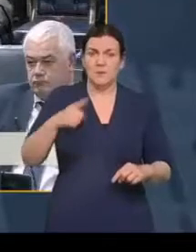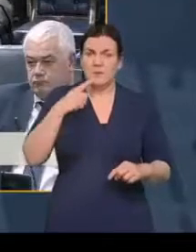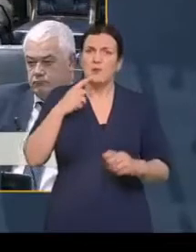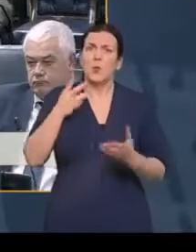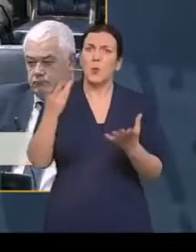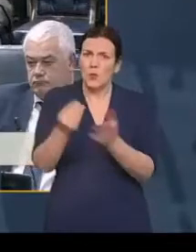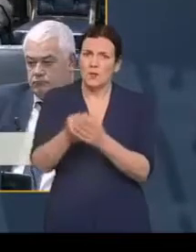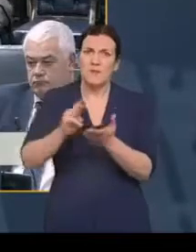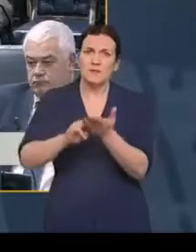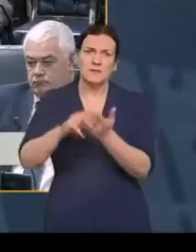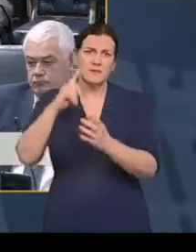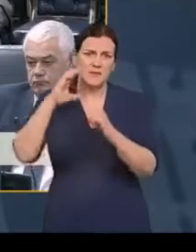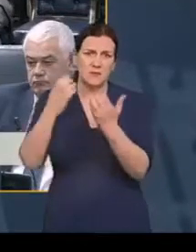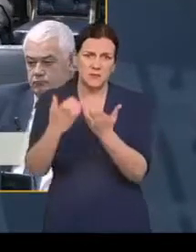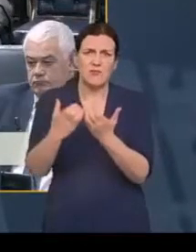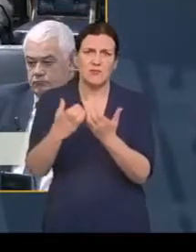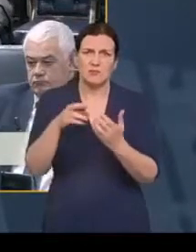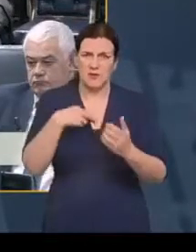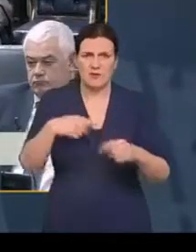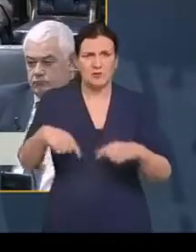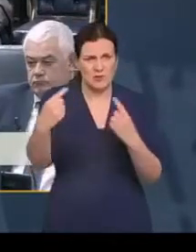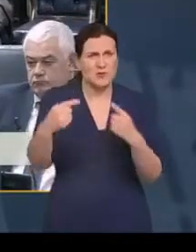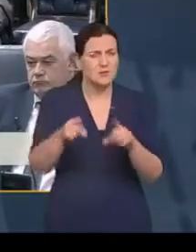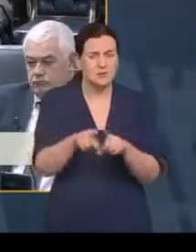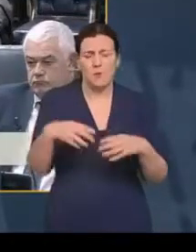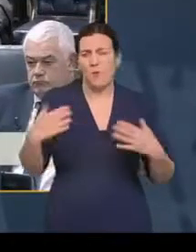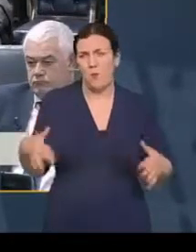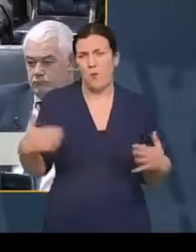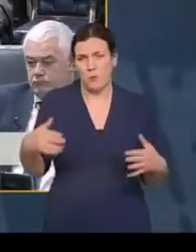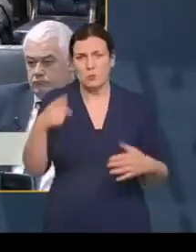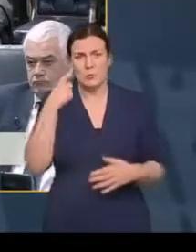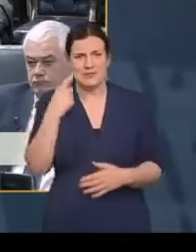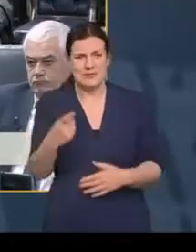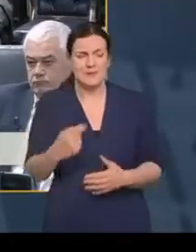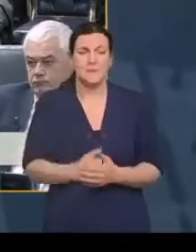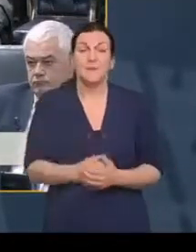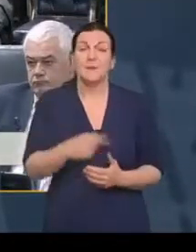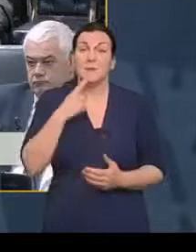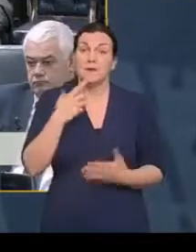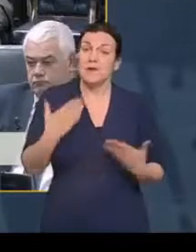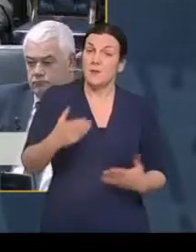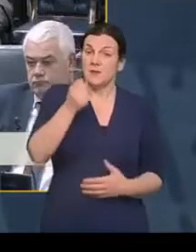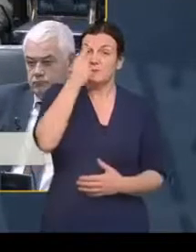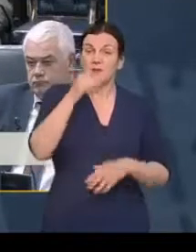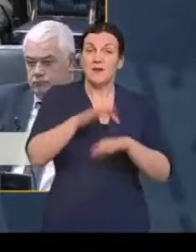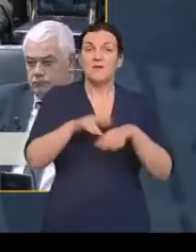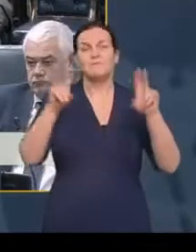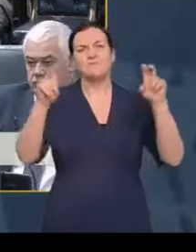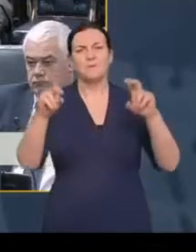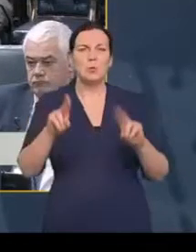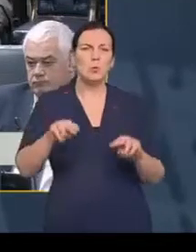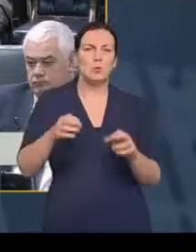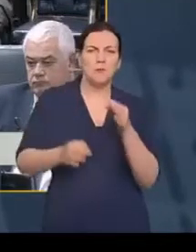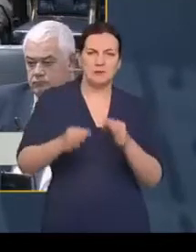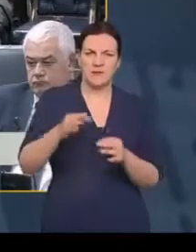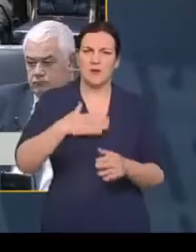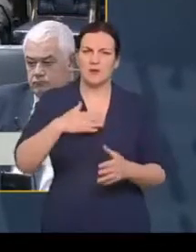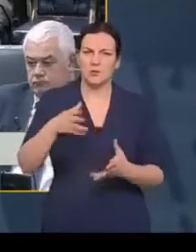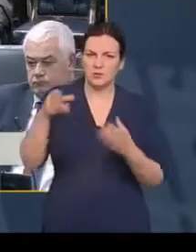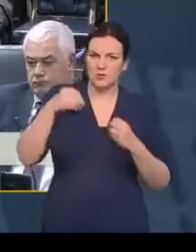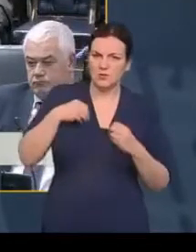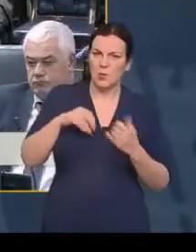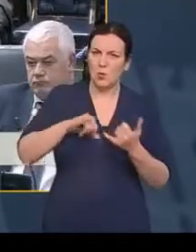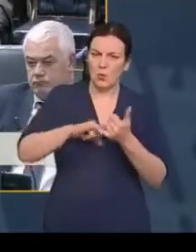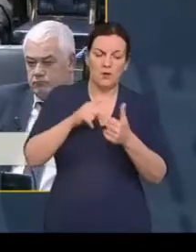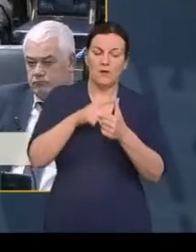it with members of the deaf community is a challenge to behold. But in the spirit of new politics, Leader, I'd like to